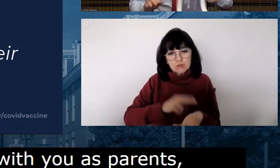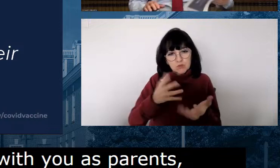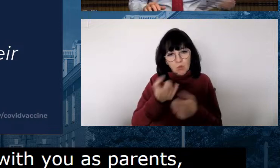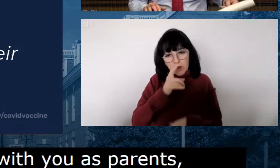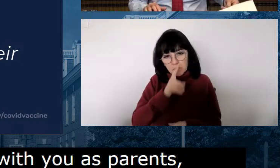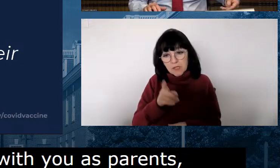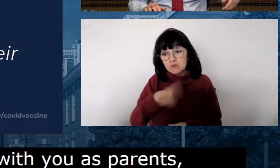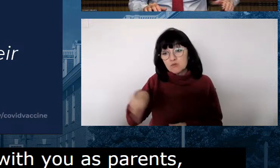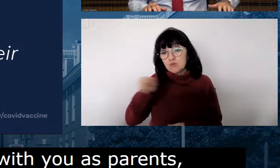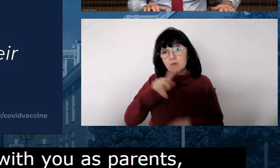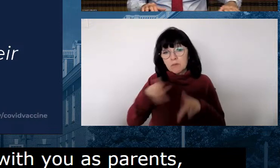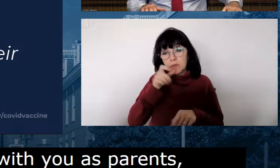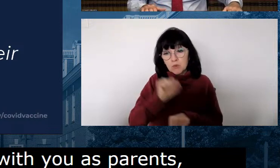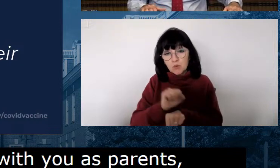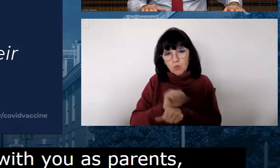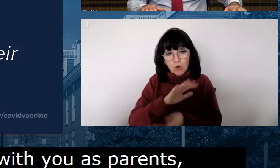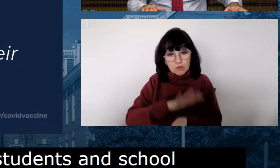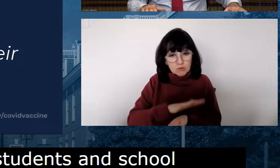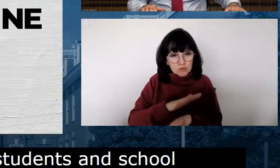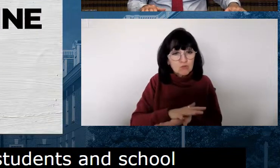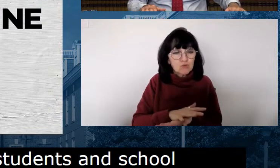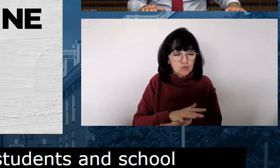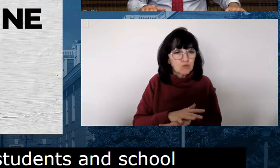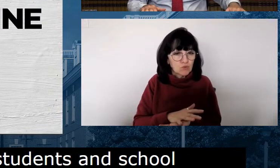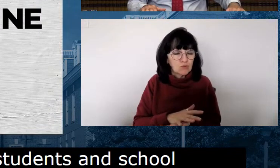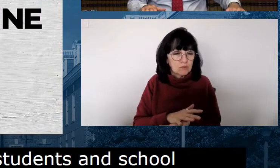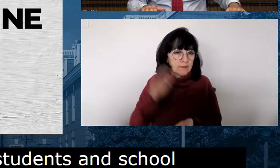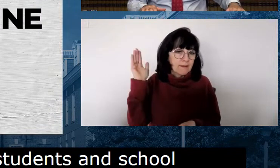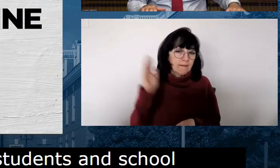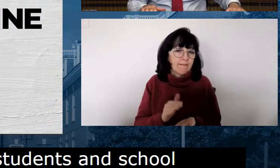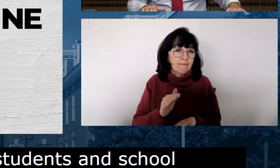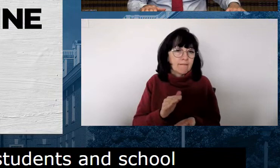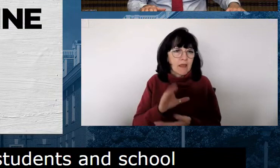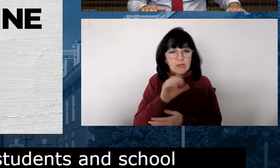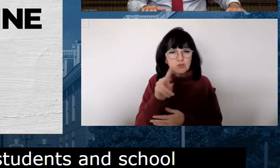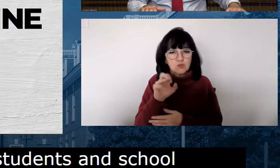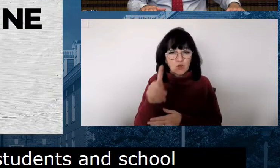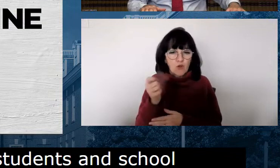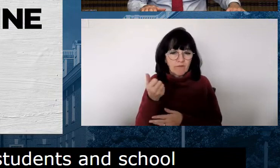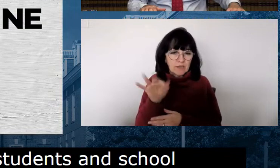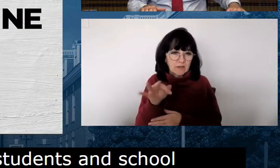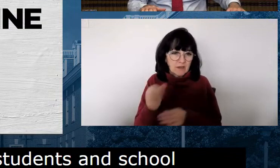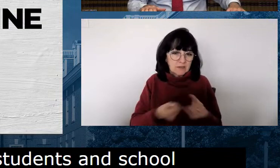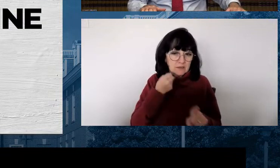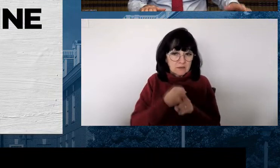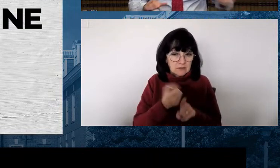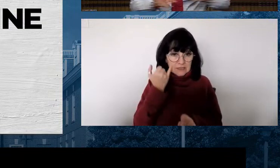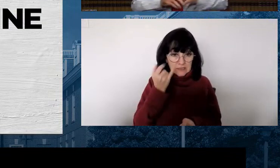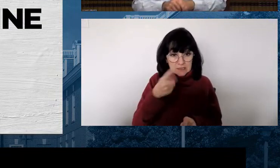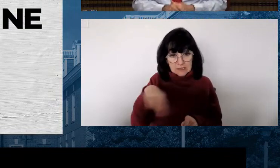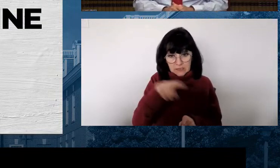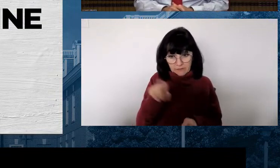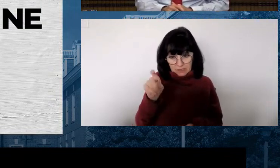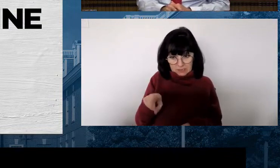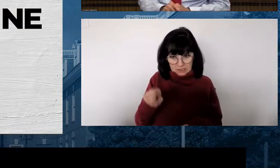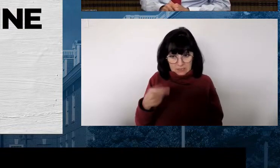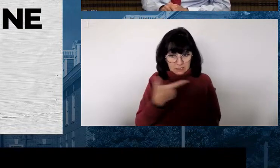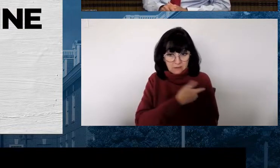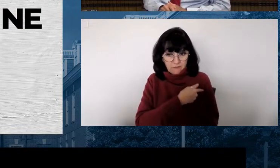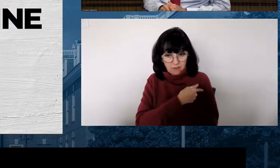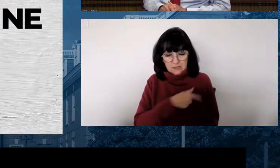of COVID-19. If you need to get your COVID-19 vaccine, you can get it at information